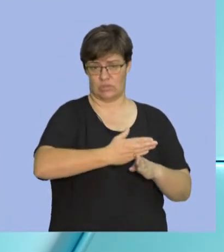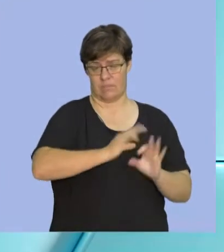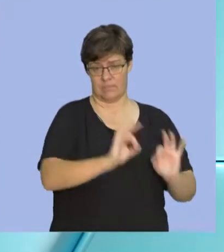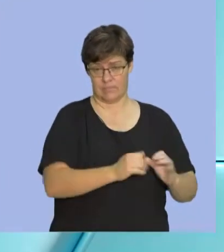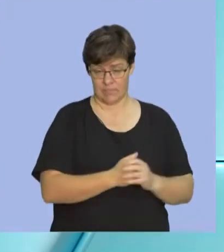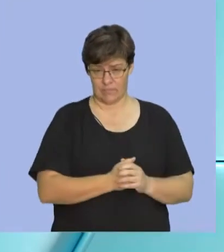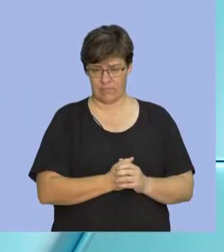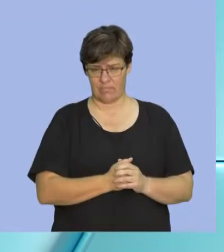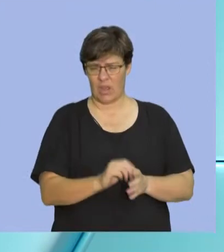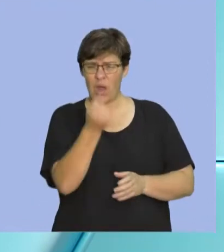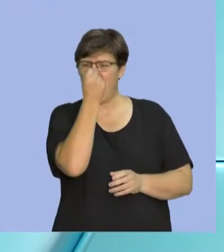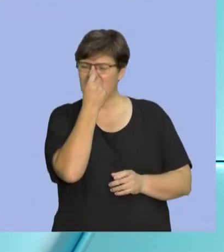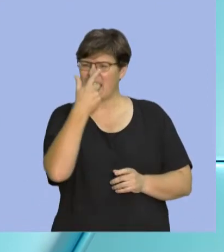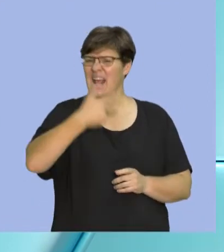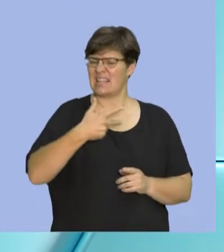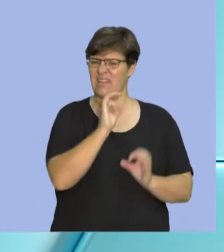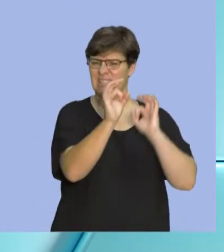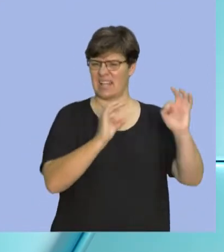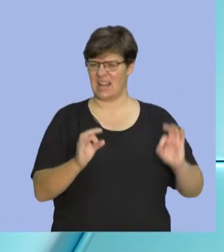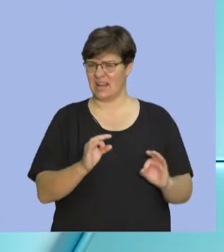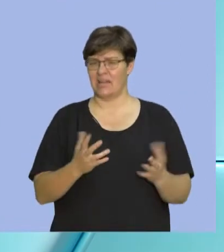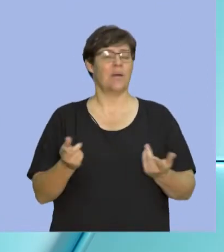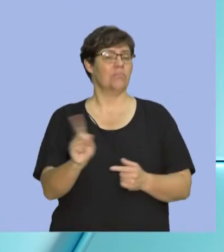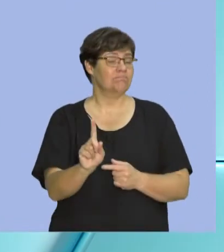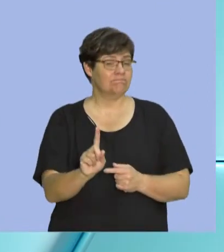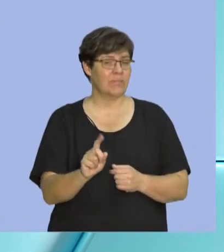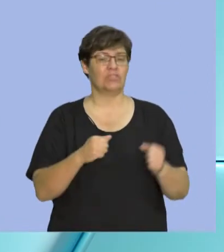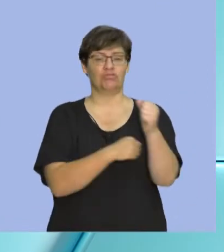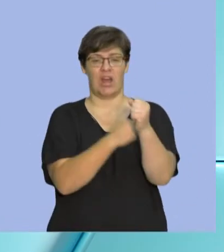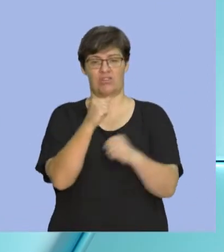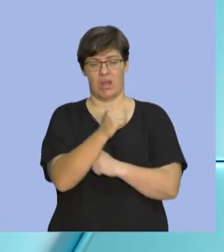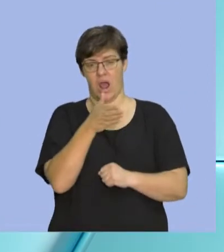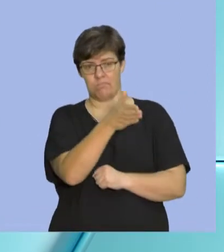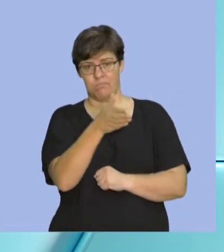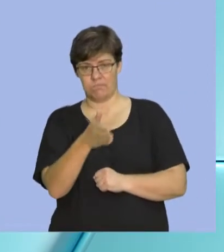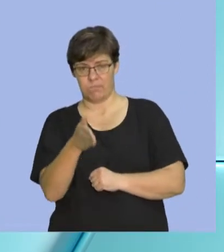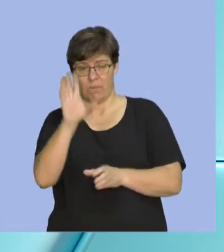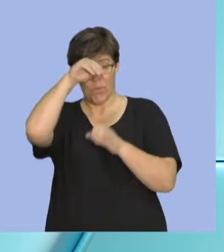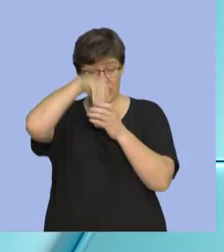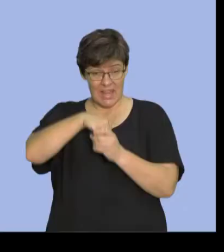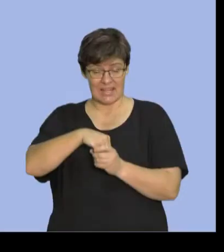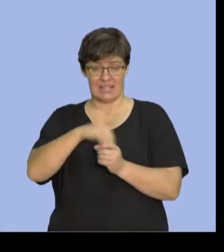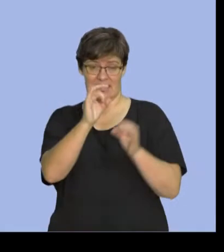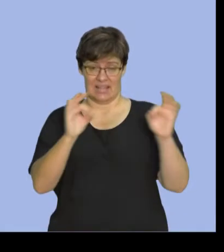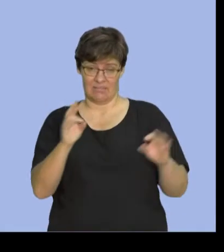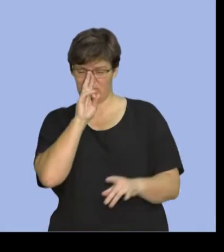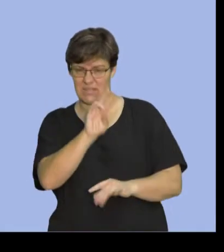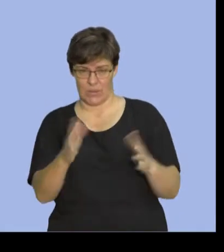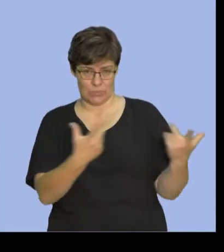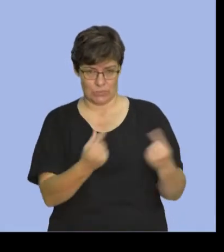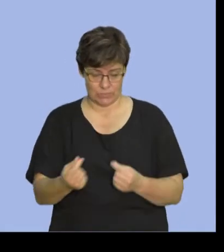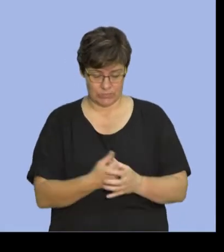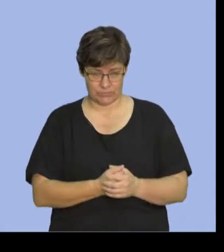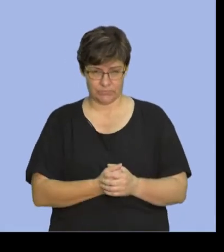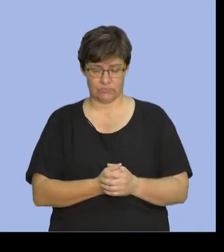understand how we classify cells based on certain structures that are present within the cell. So we'll